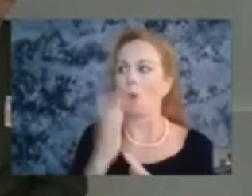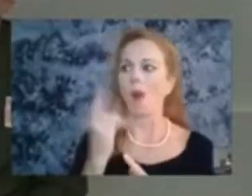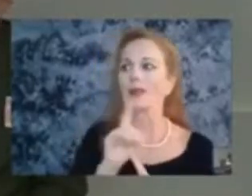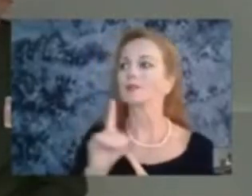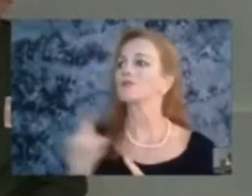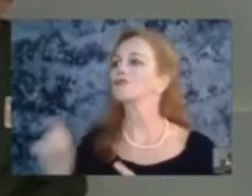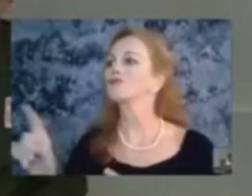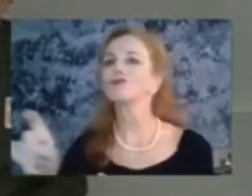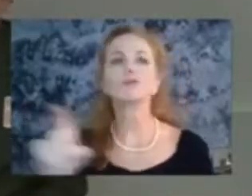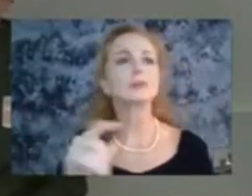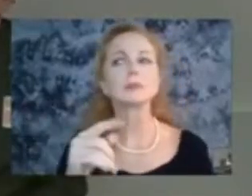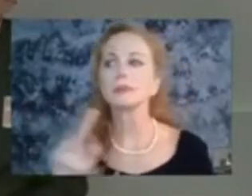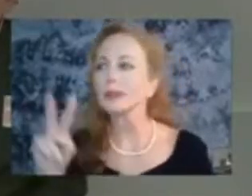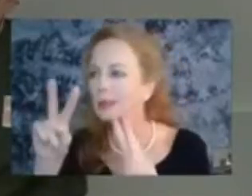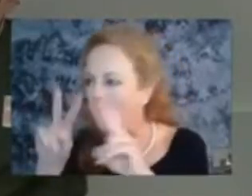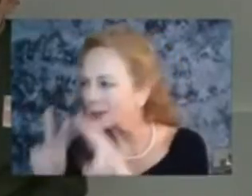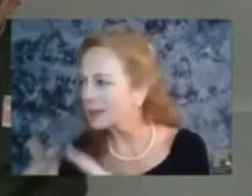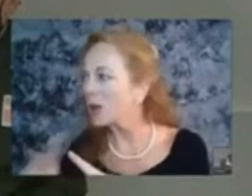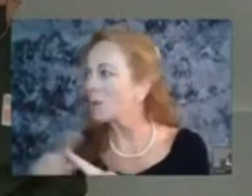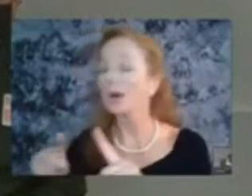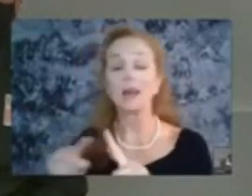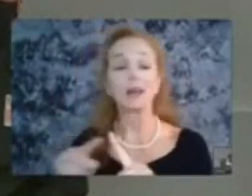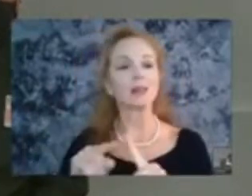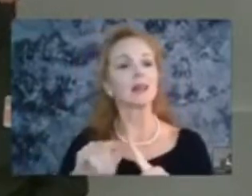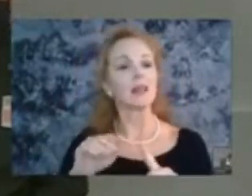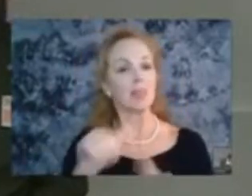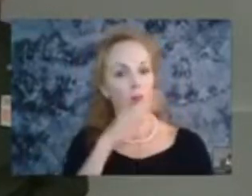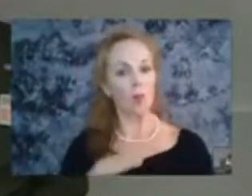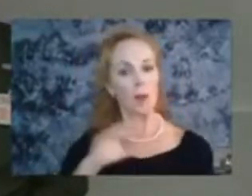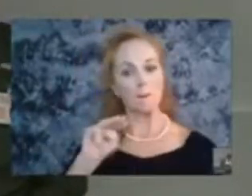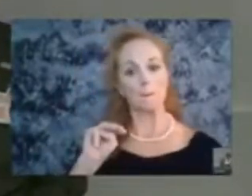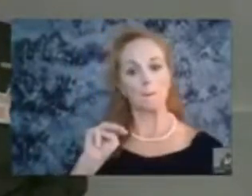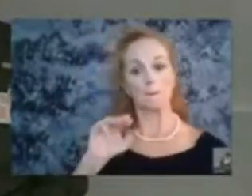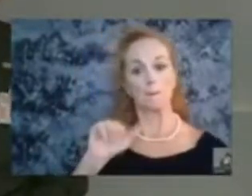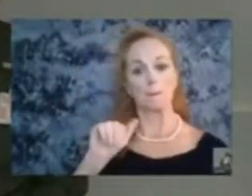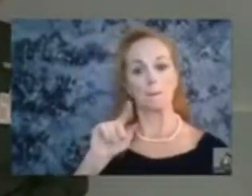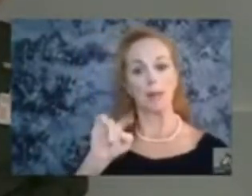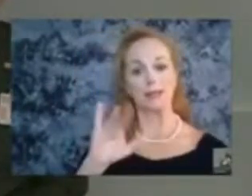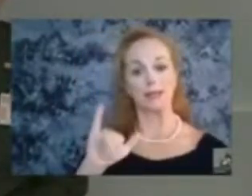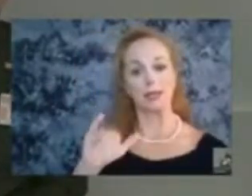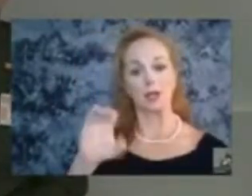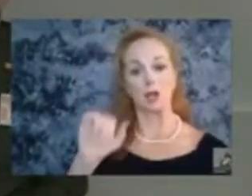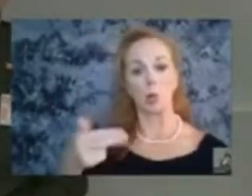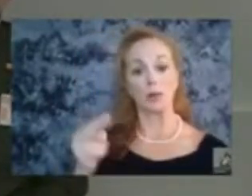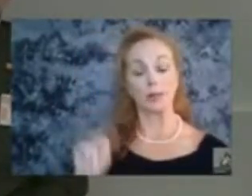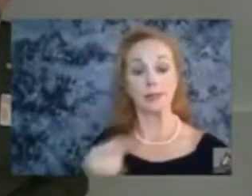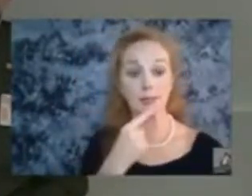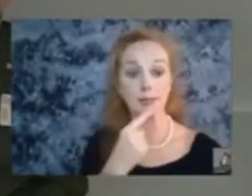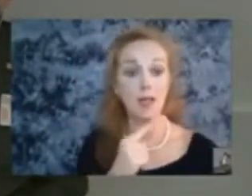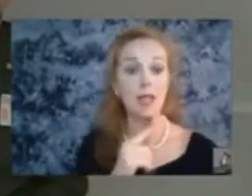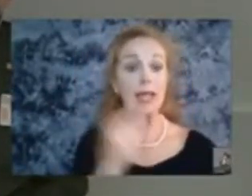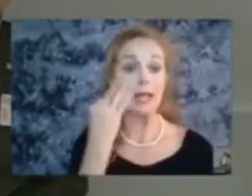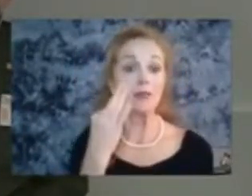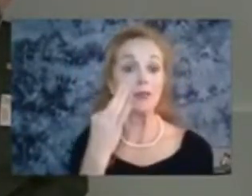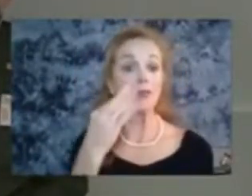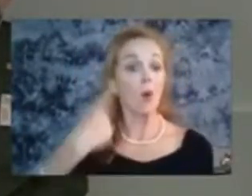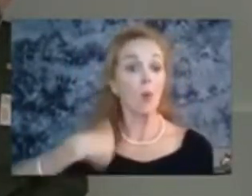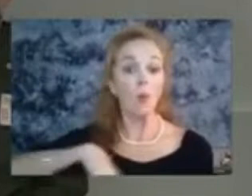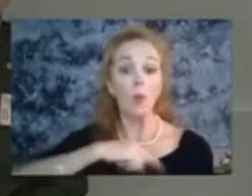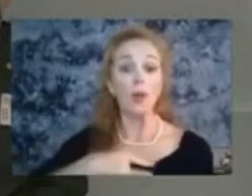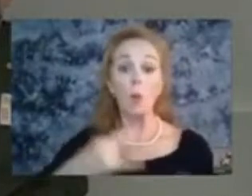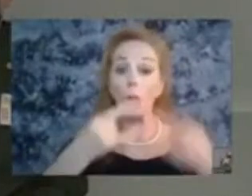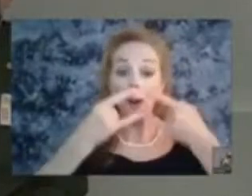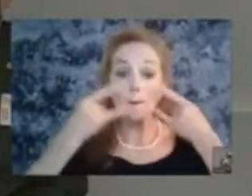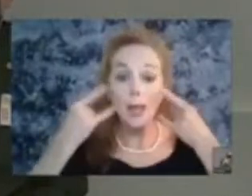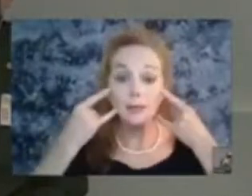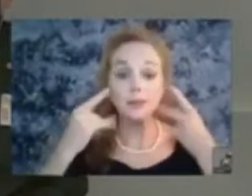but Mandy Cohen really, really did say, didn't she, that if we wear masks, we wash our hands, and we stay apart from people, the air